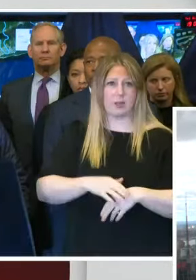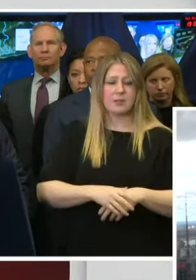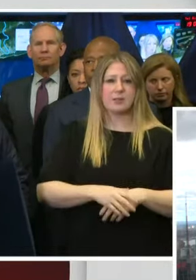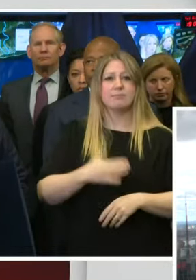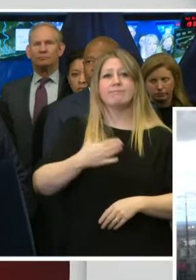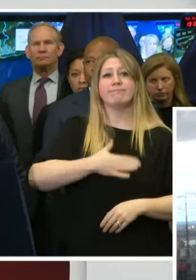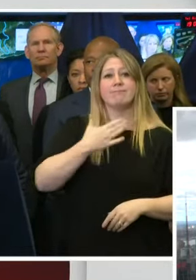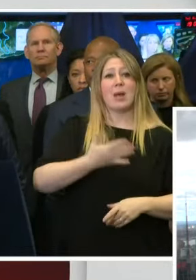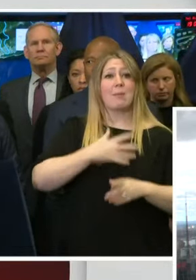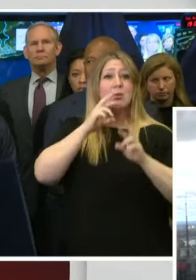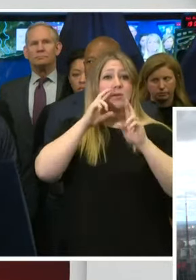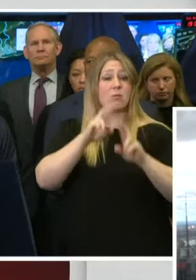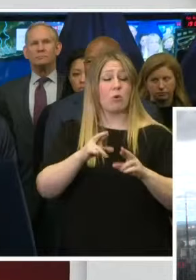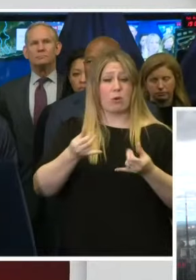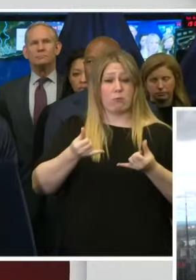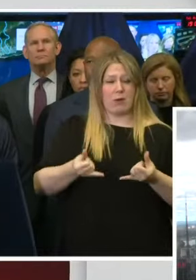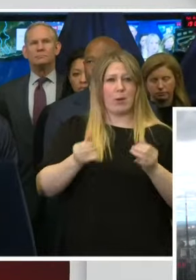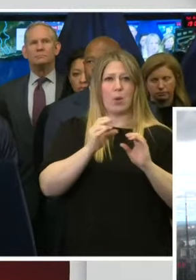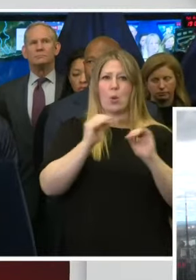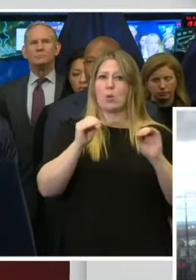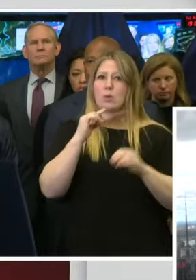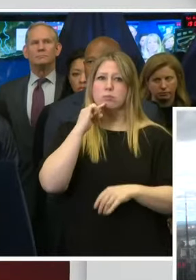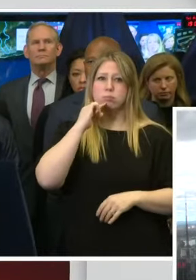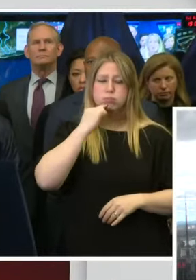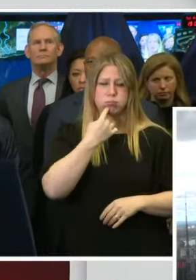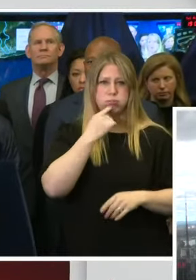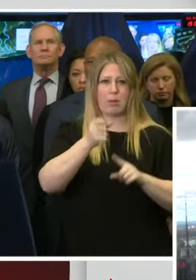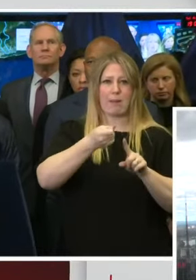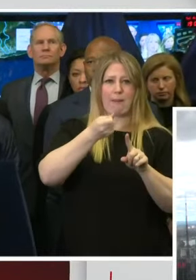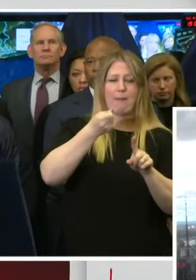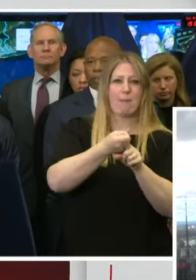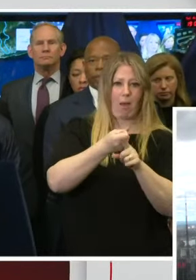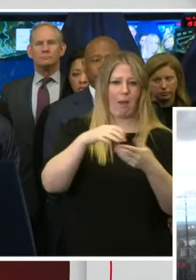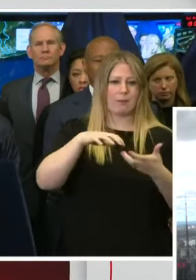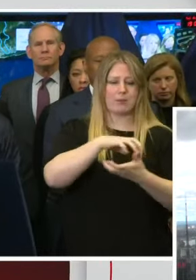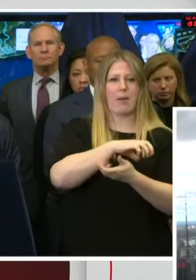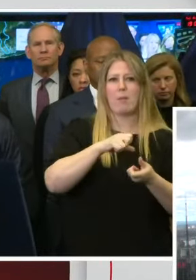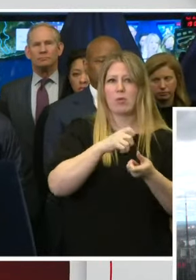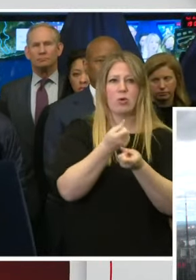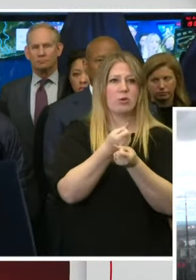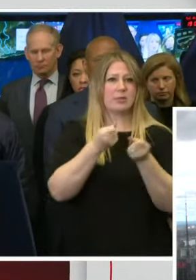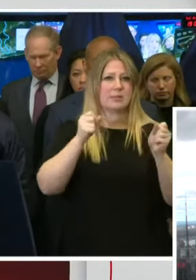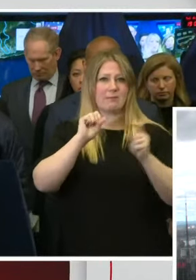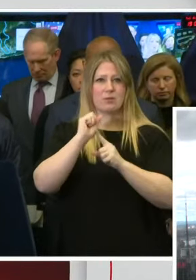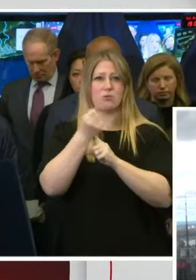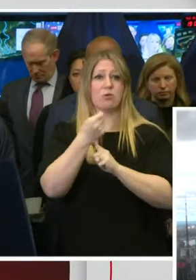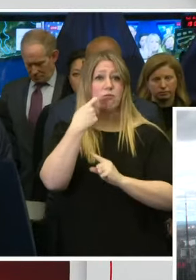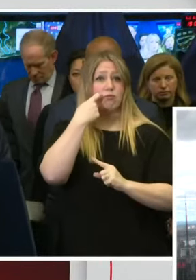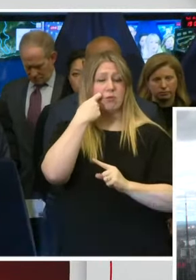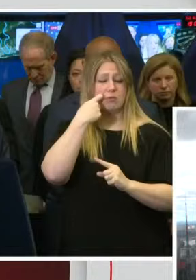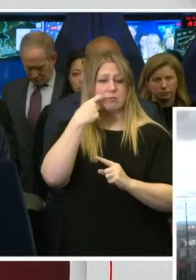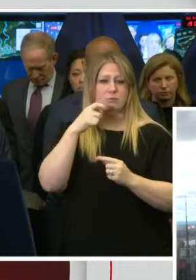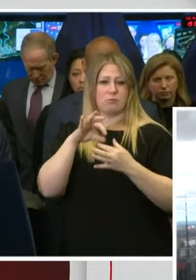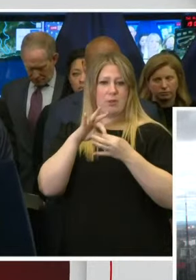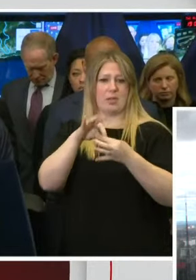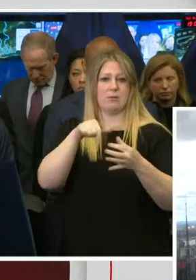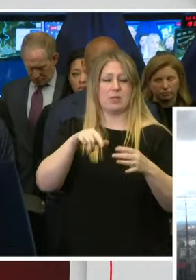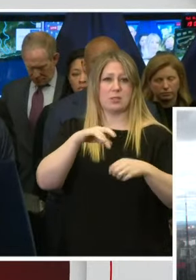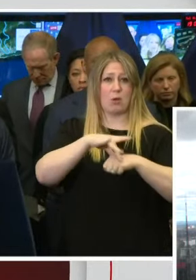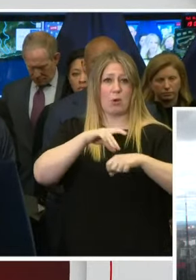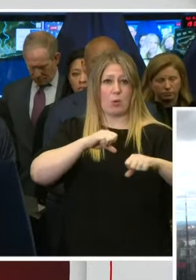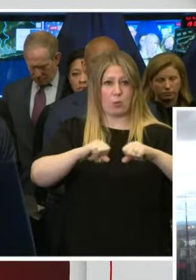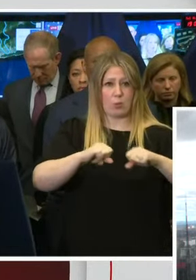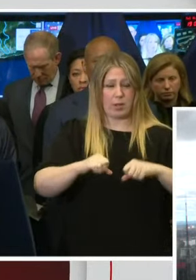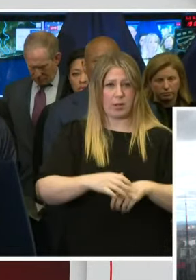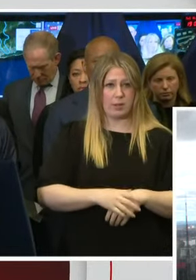currently no major impacts or safety events related to this earthquake. We're asking all New Yorkers to